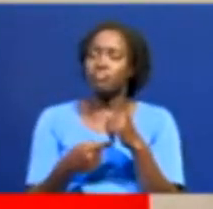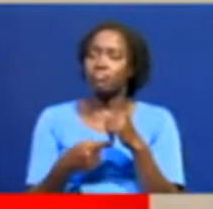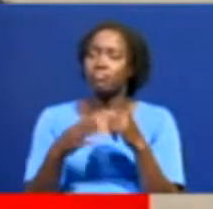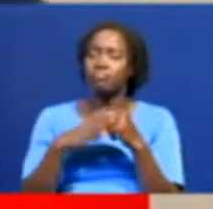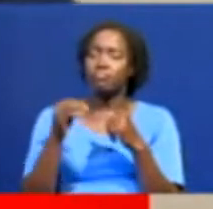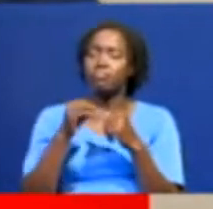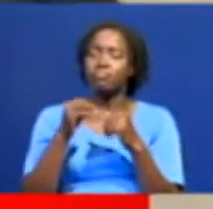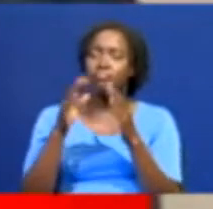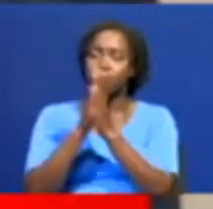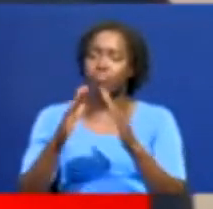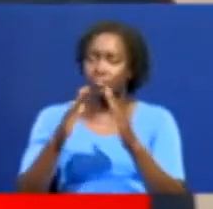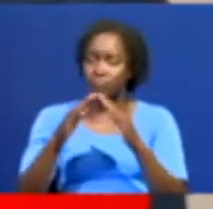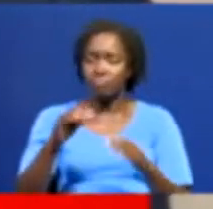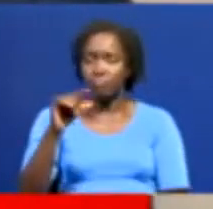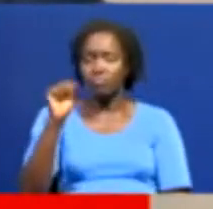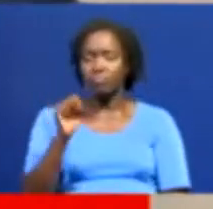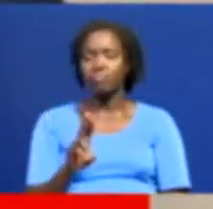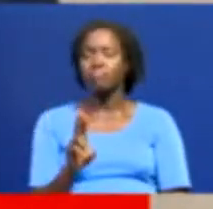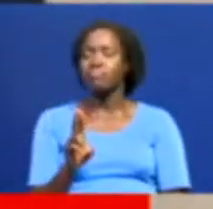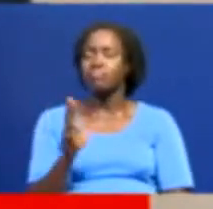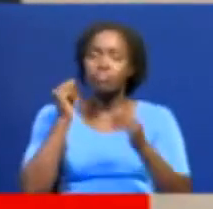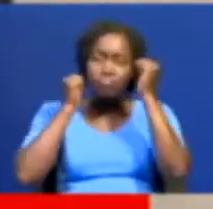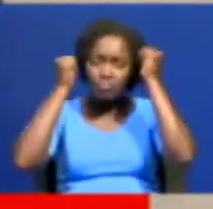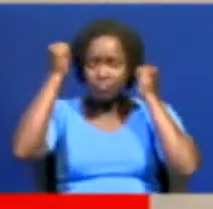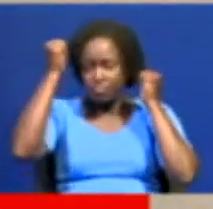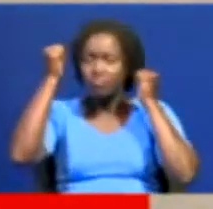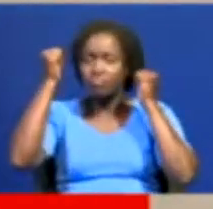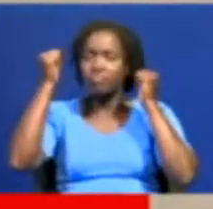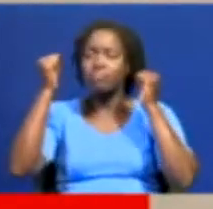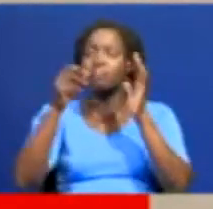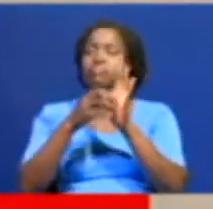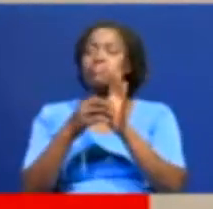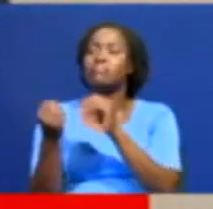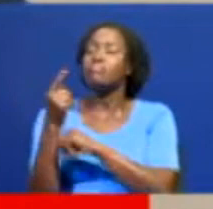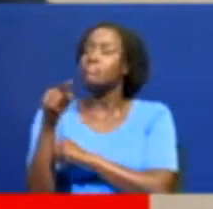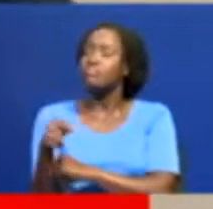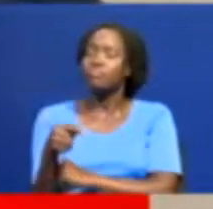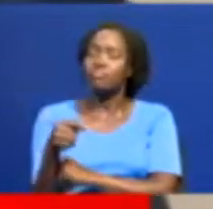6,890 units. For the GSU, that's the uniformed forces, we advertised